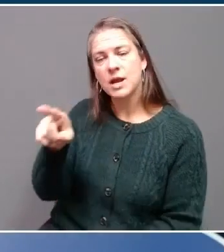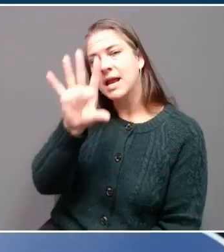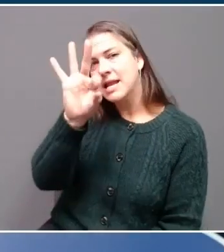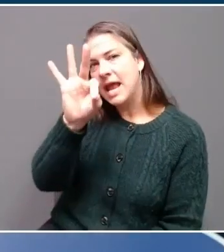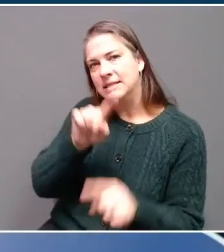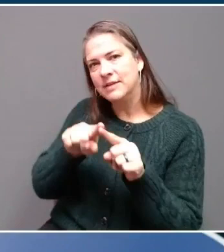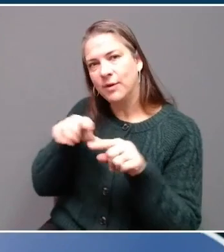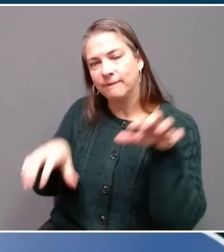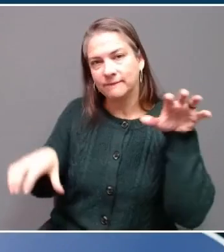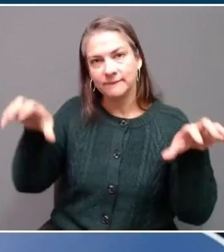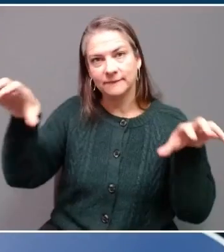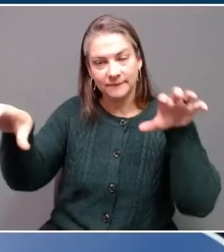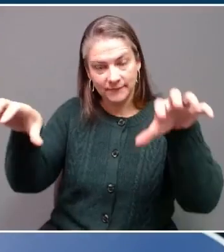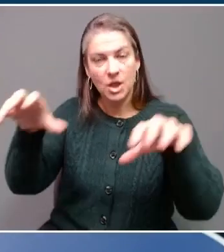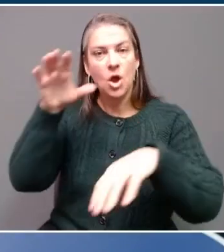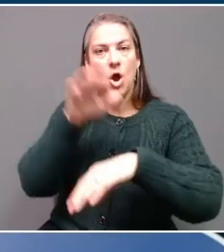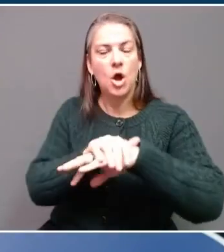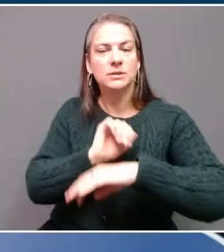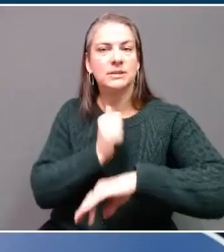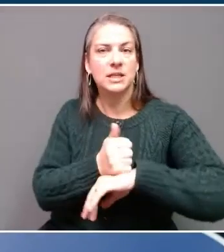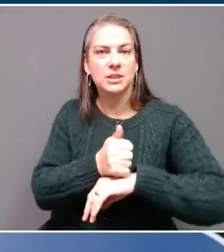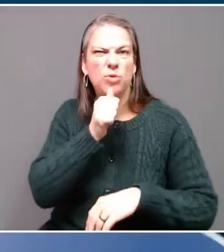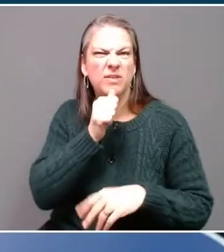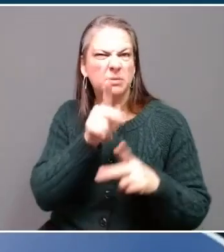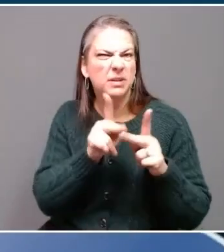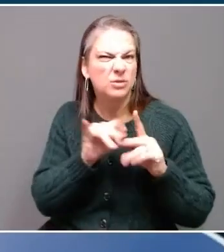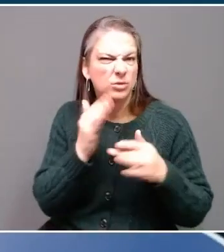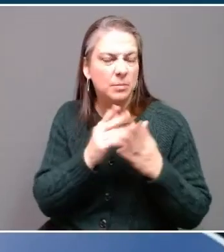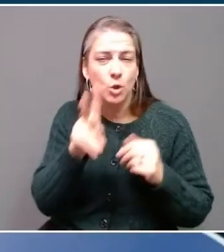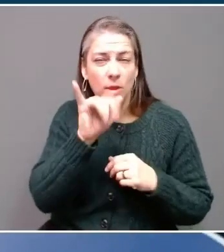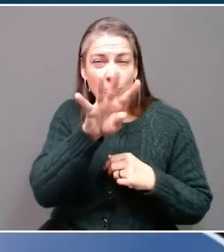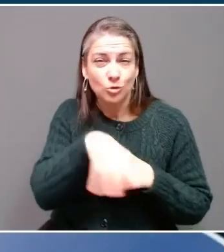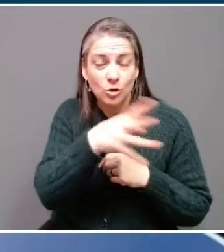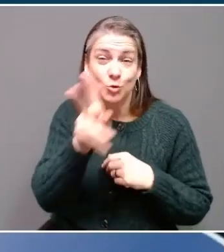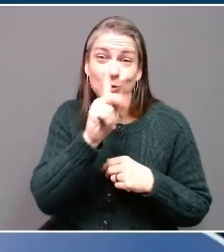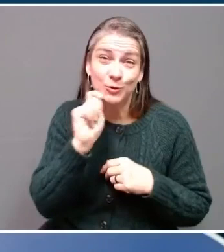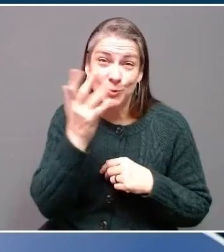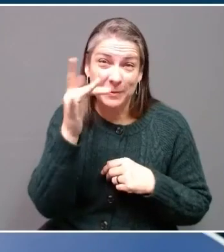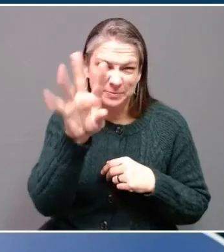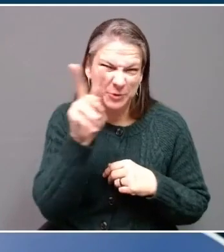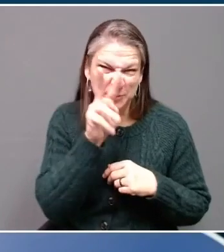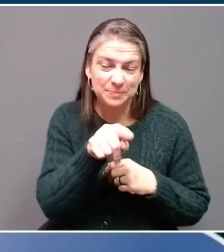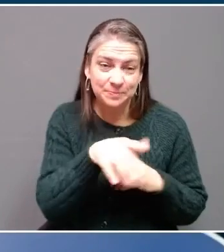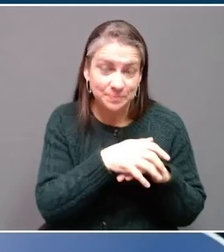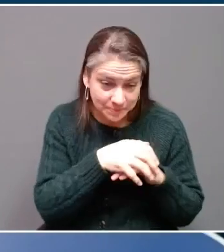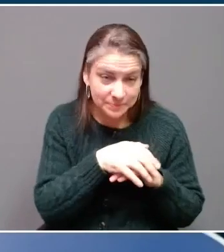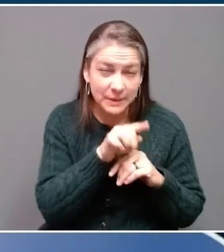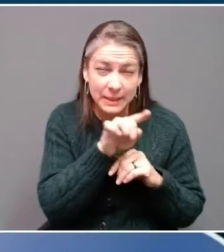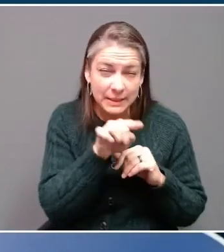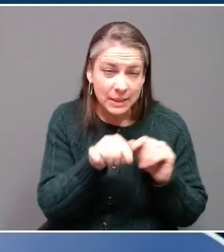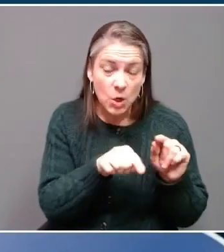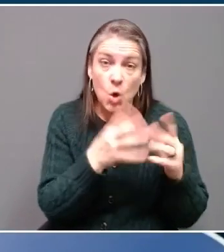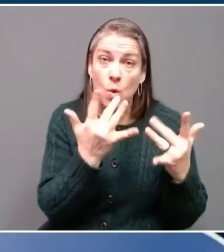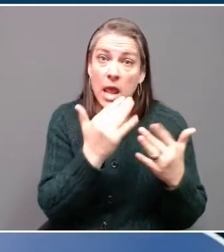9 on private sites. Now, there's something on this chart that I think is pretty neat. Now, when we got to the point where we had no one on the waiting list,